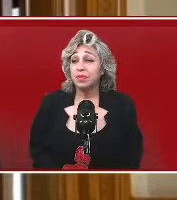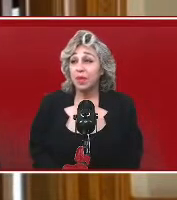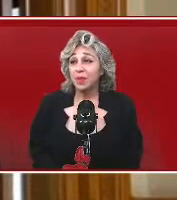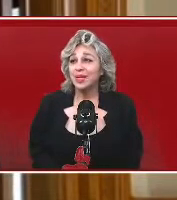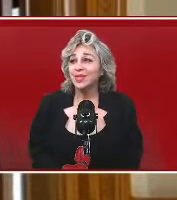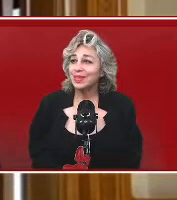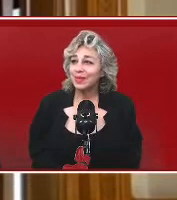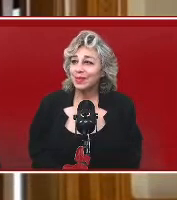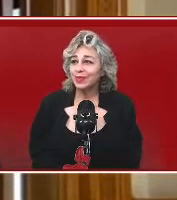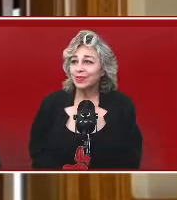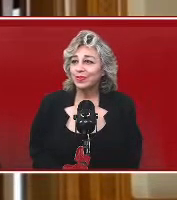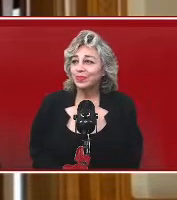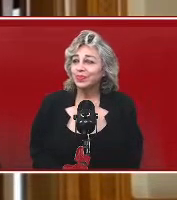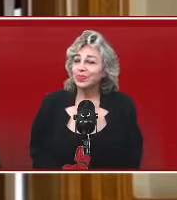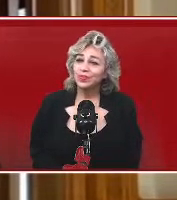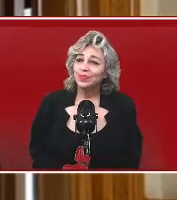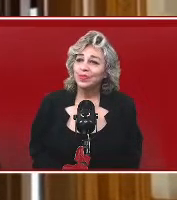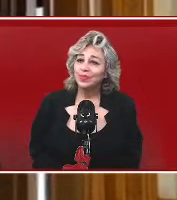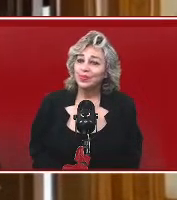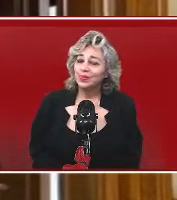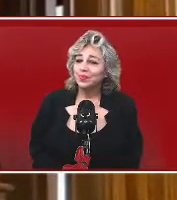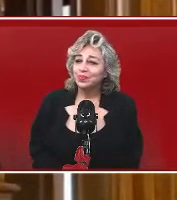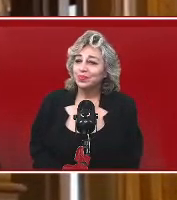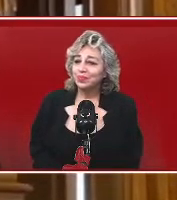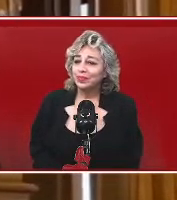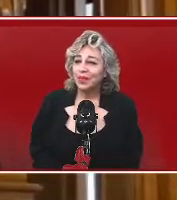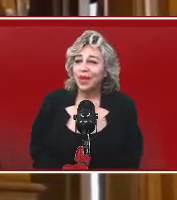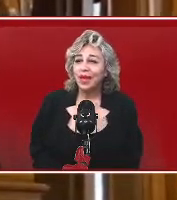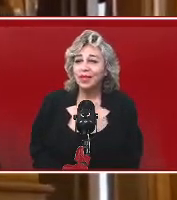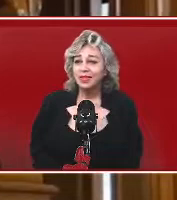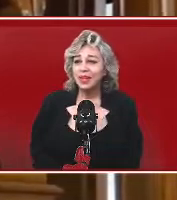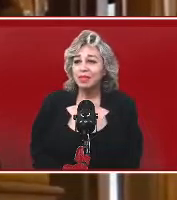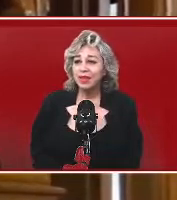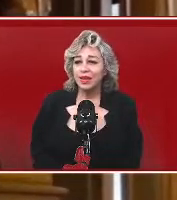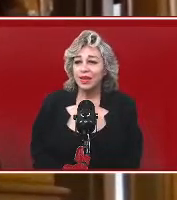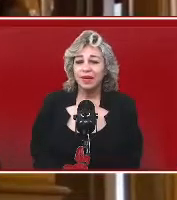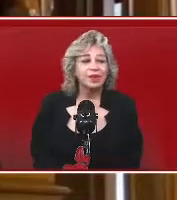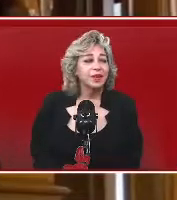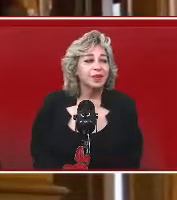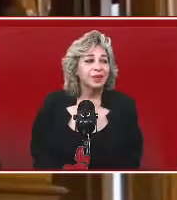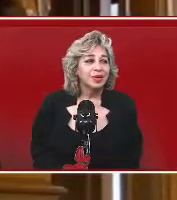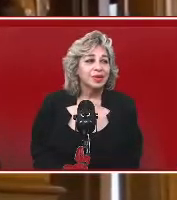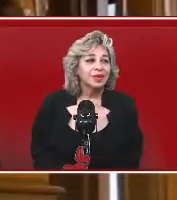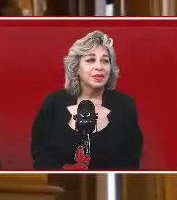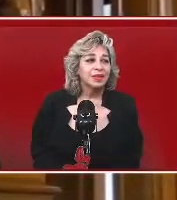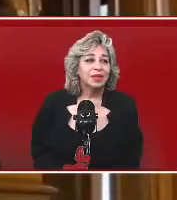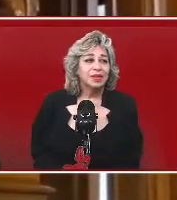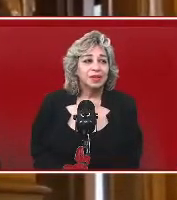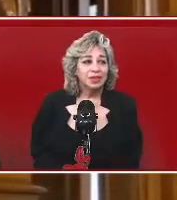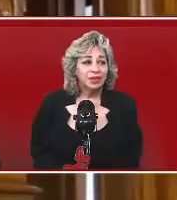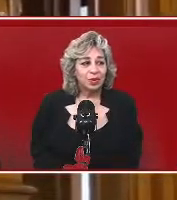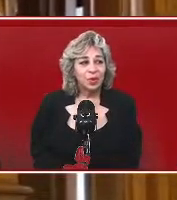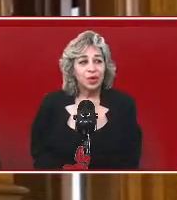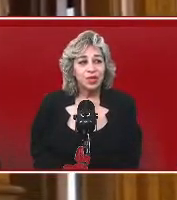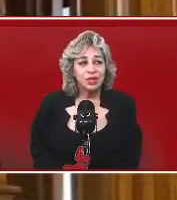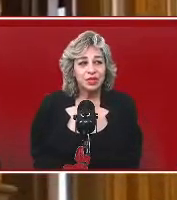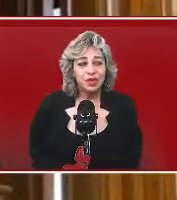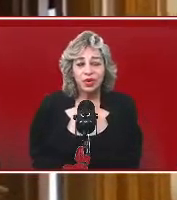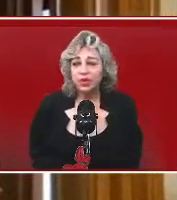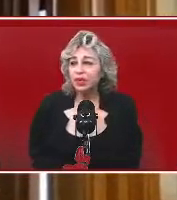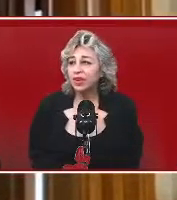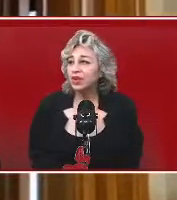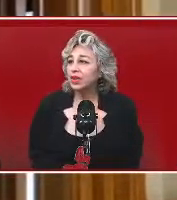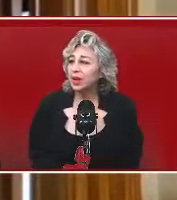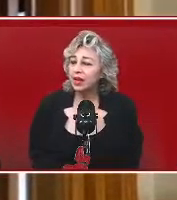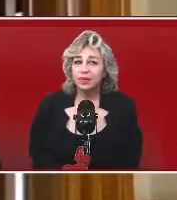advance the payments. Lo mismo, And the same vamos thing, a entregar apoyos We're going to en el